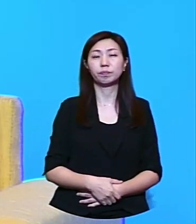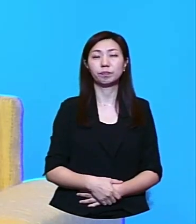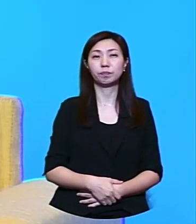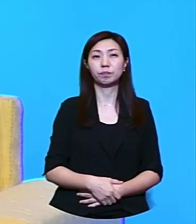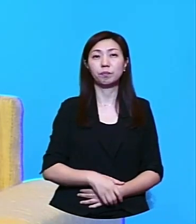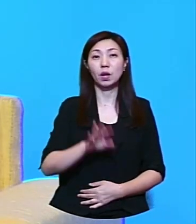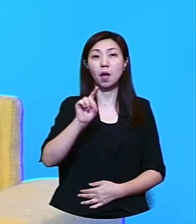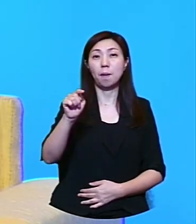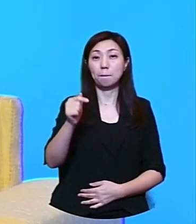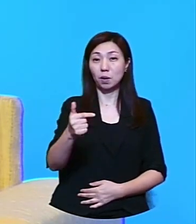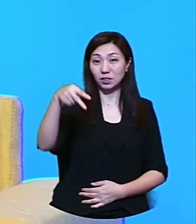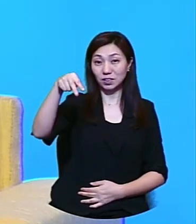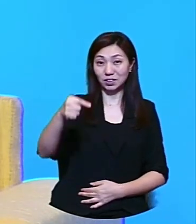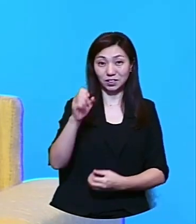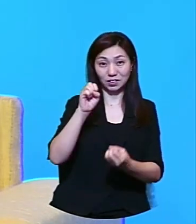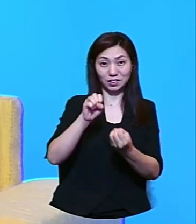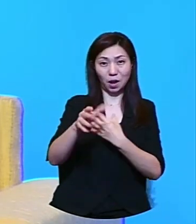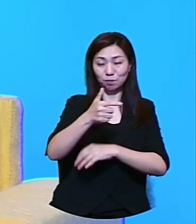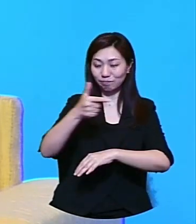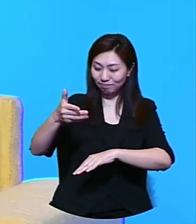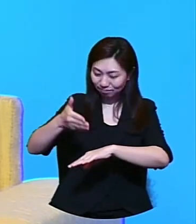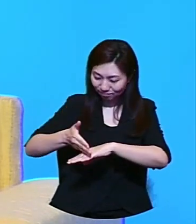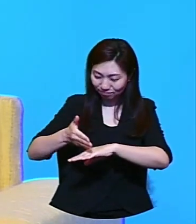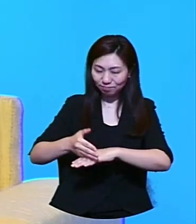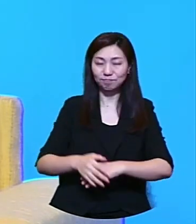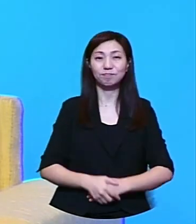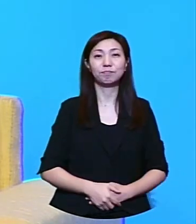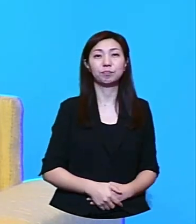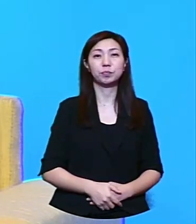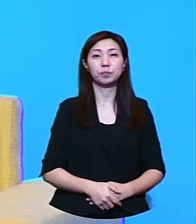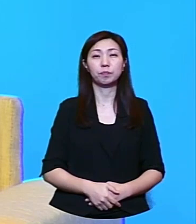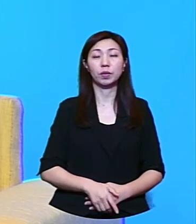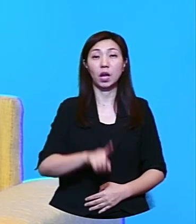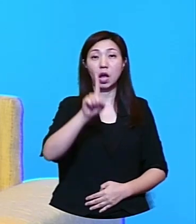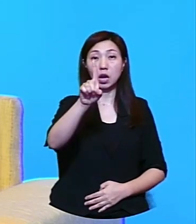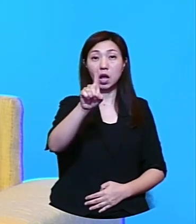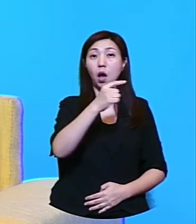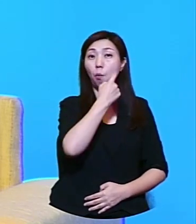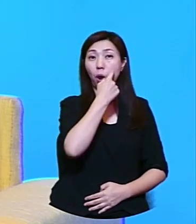me clarify one thing. In your